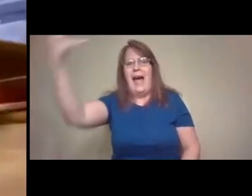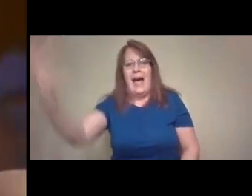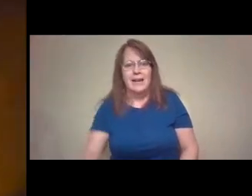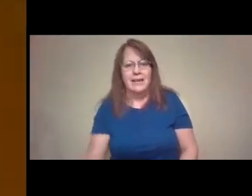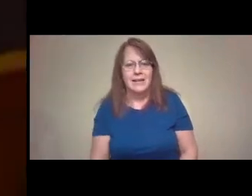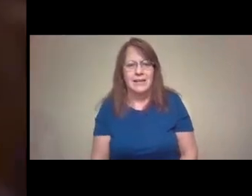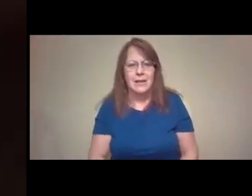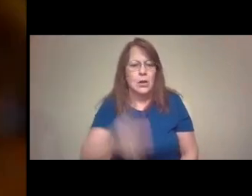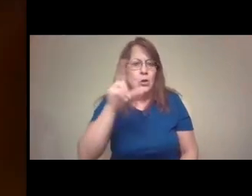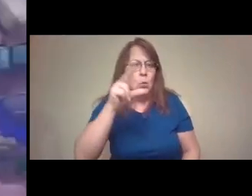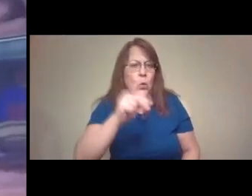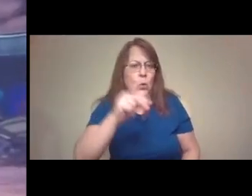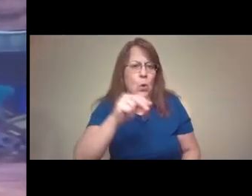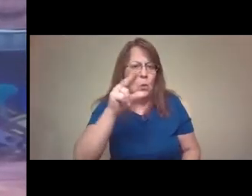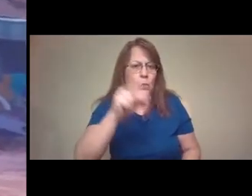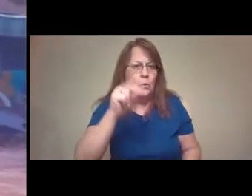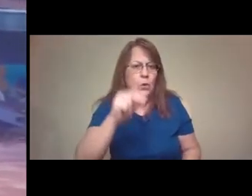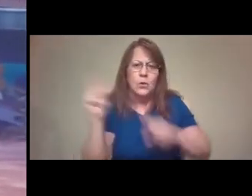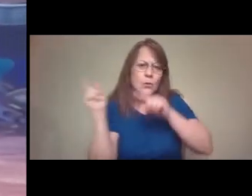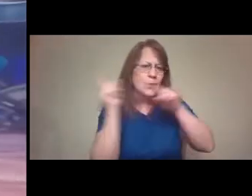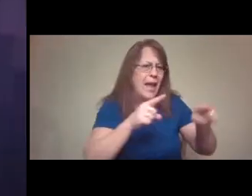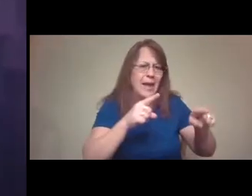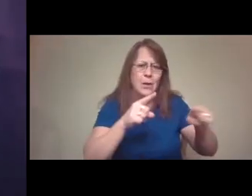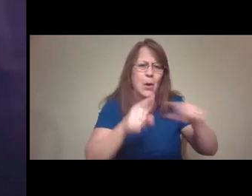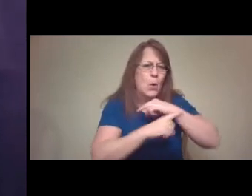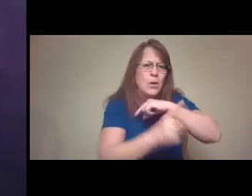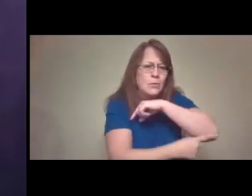you can't take my rocket to the top. Riley and I are going to the moon.